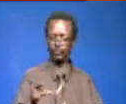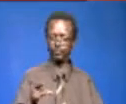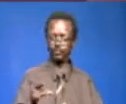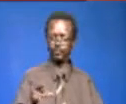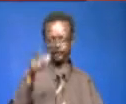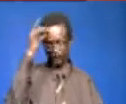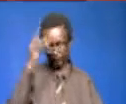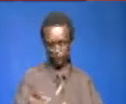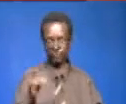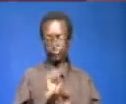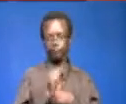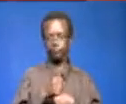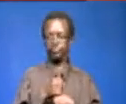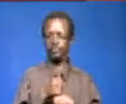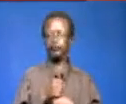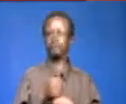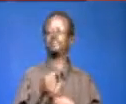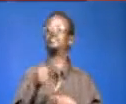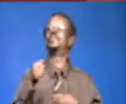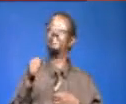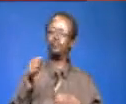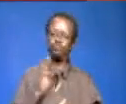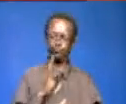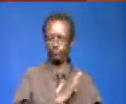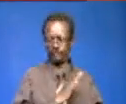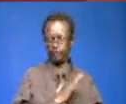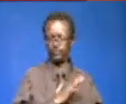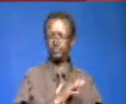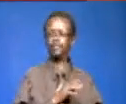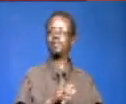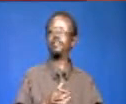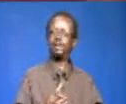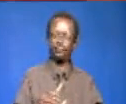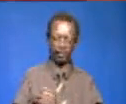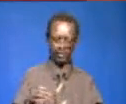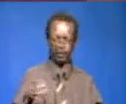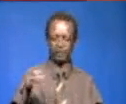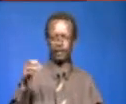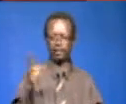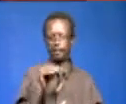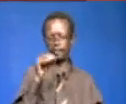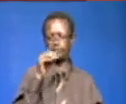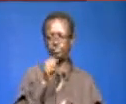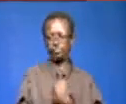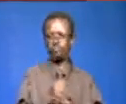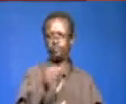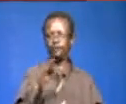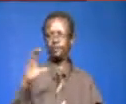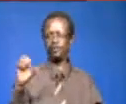decision making organ of the country, Madam Speaker, the Cabinet of the Republic of Kenya. Madam Speaker, if I